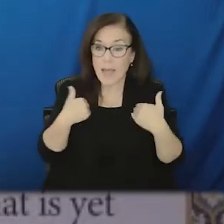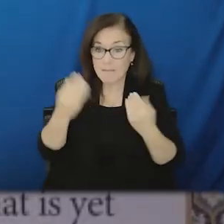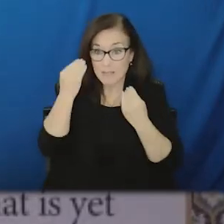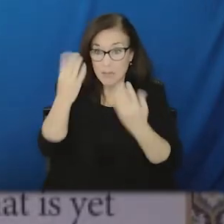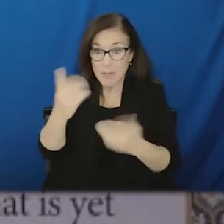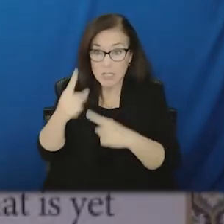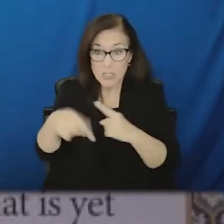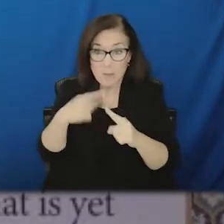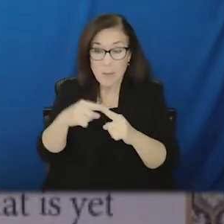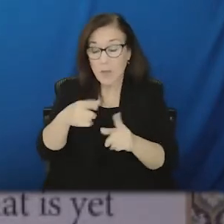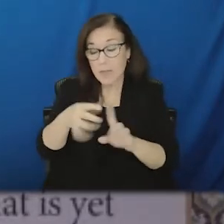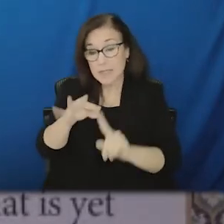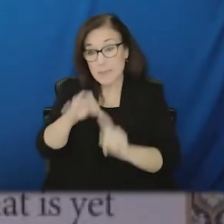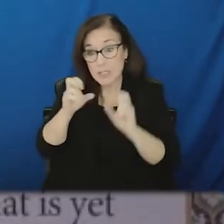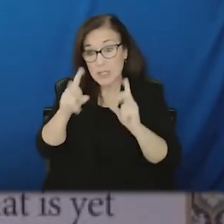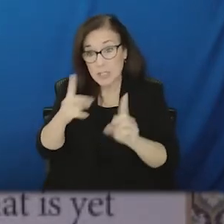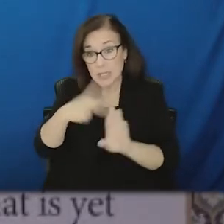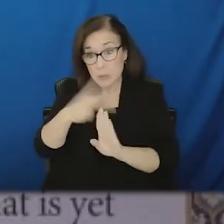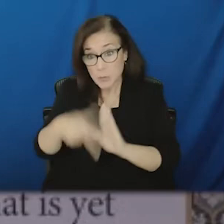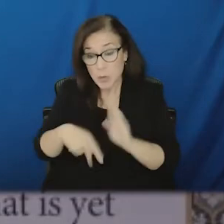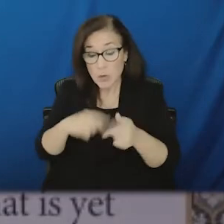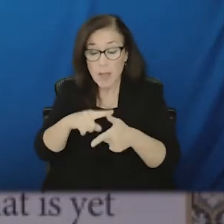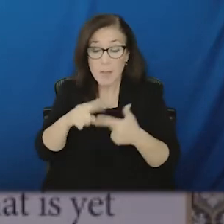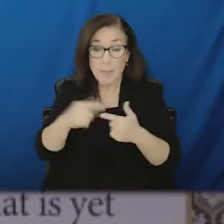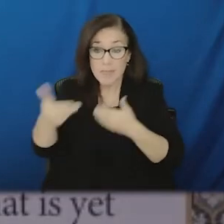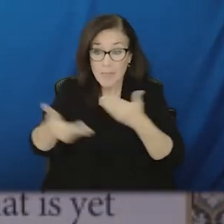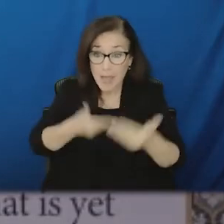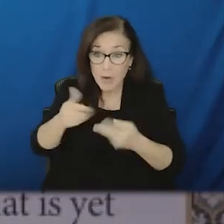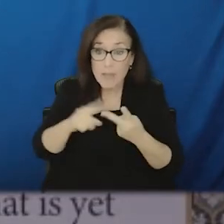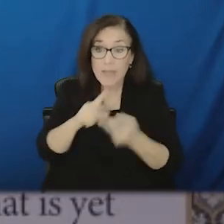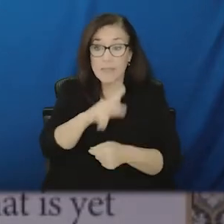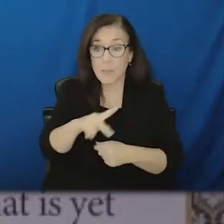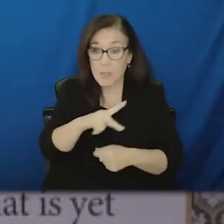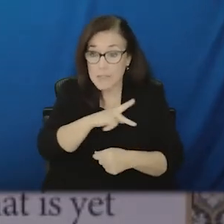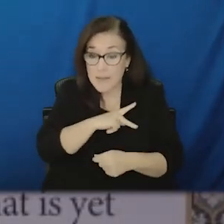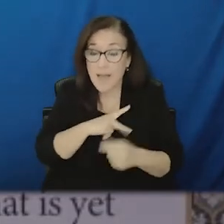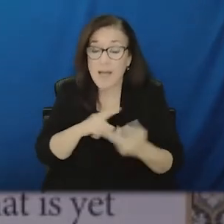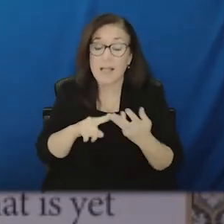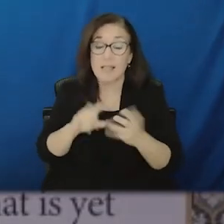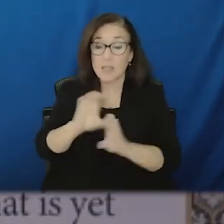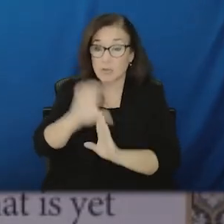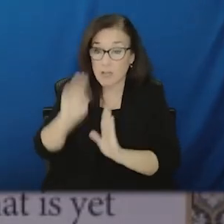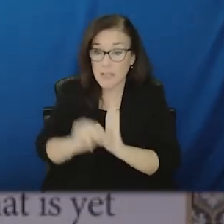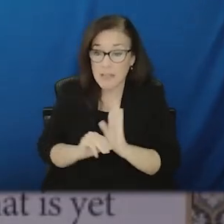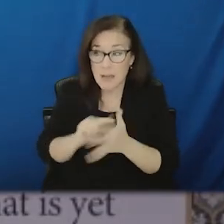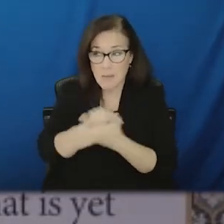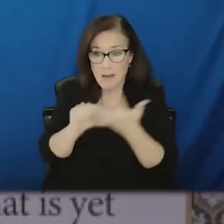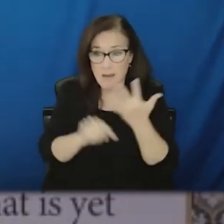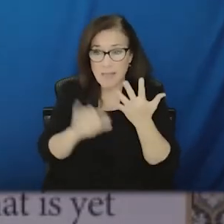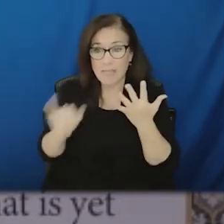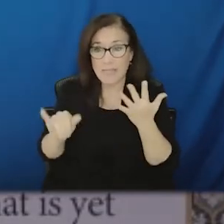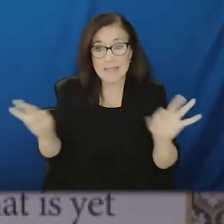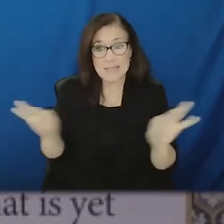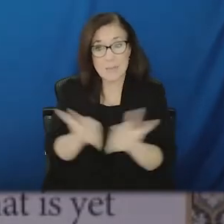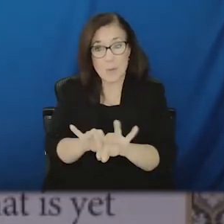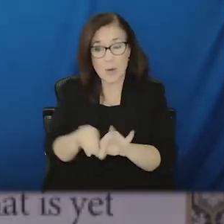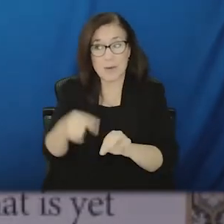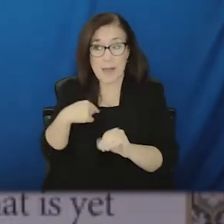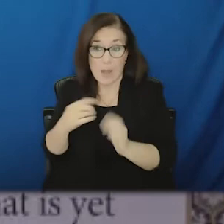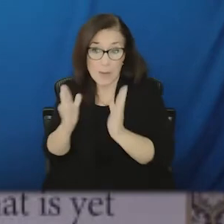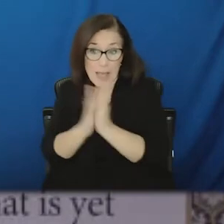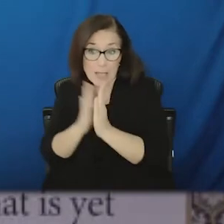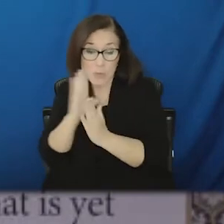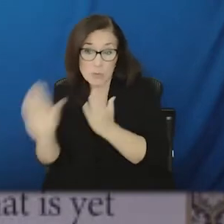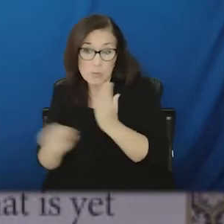our hiring and our personnel and our curriculum that is so important that I would ask you to work on this one